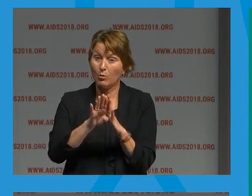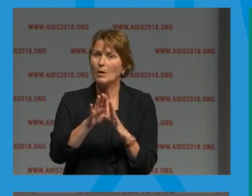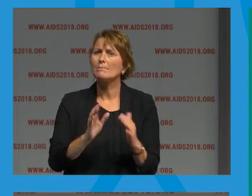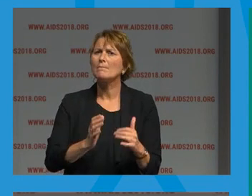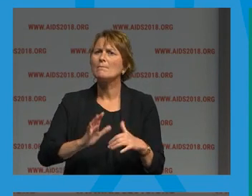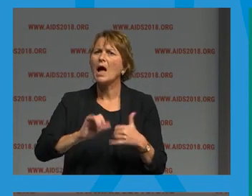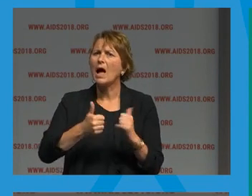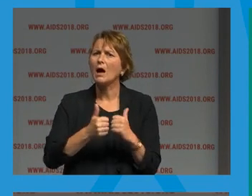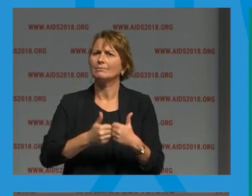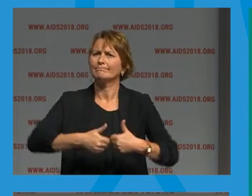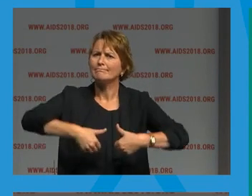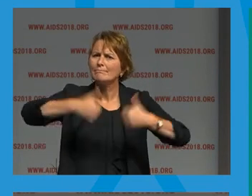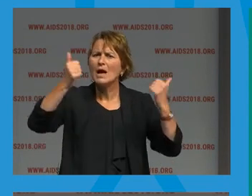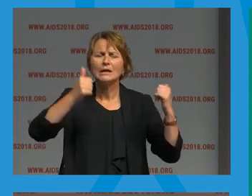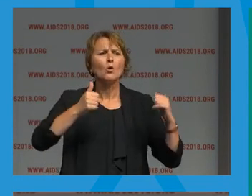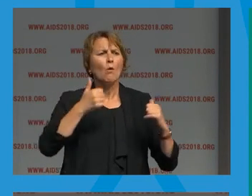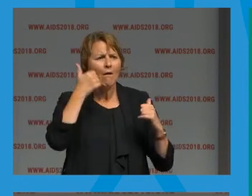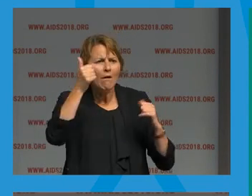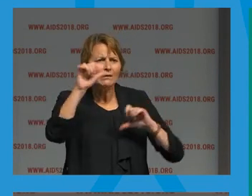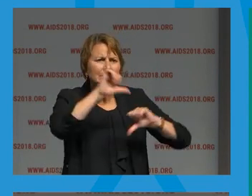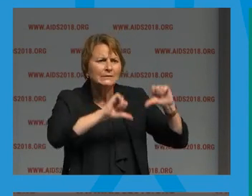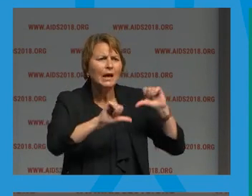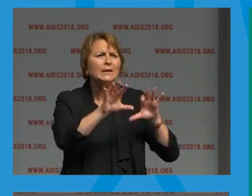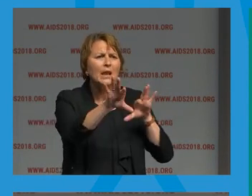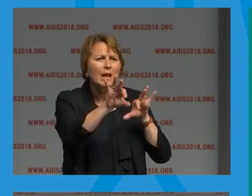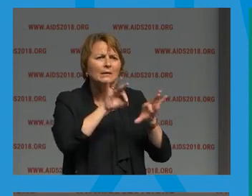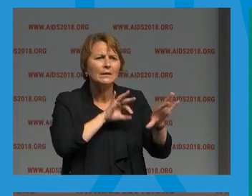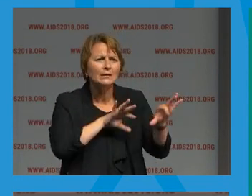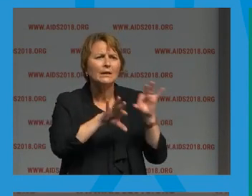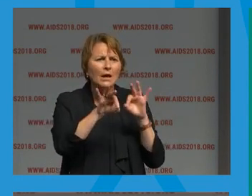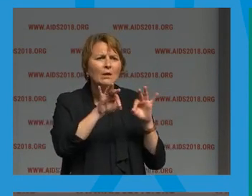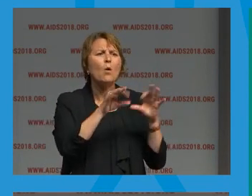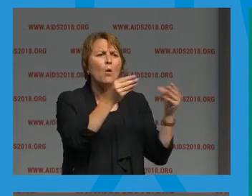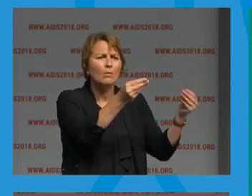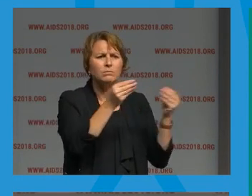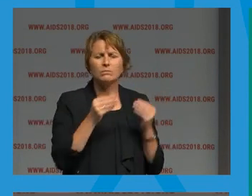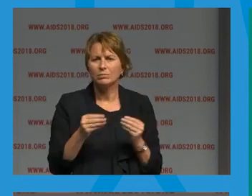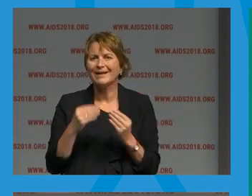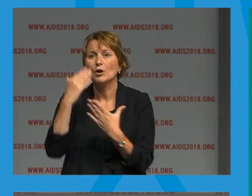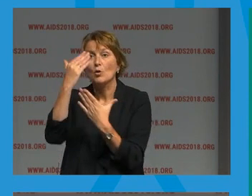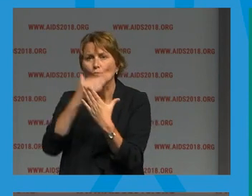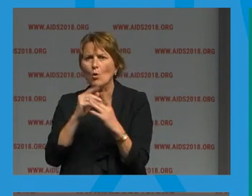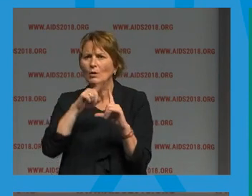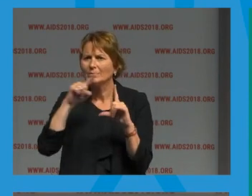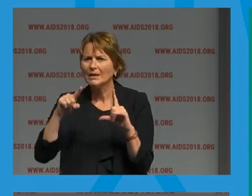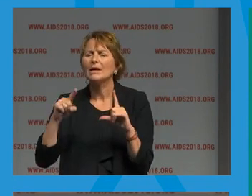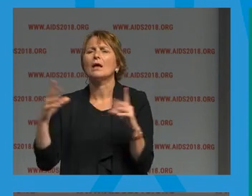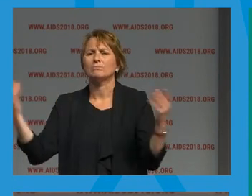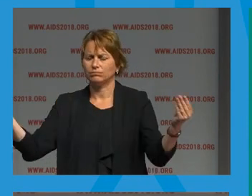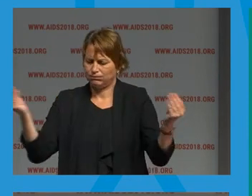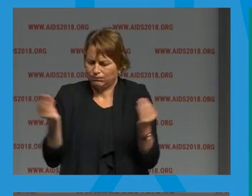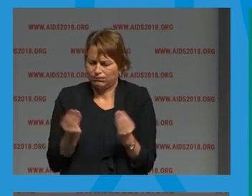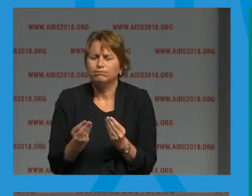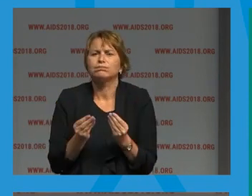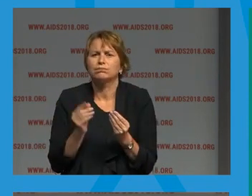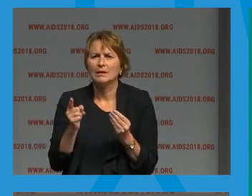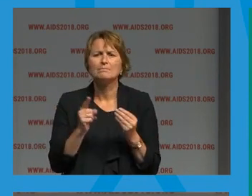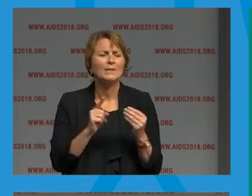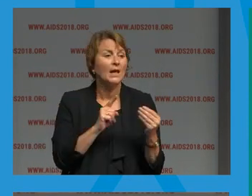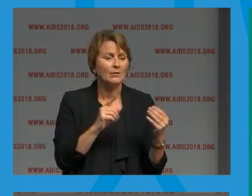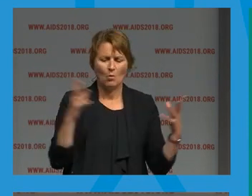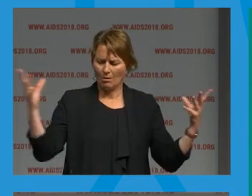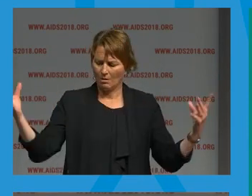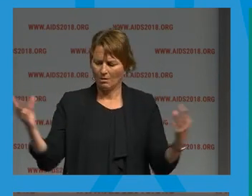and translating that and triangulating the program data and bringing qualitative and program and community surveys